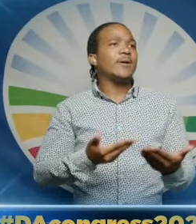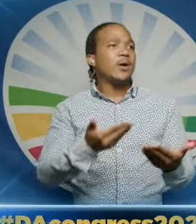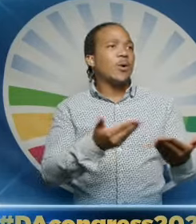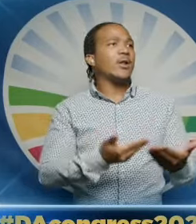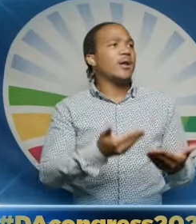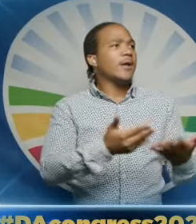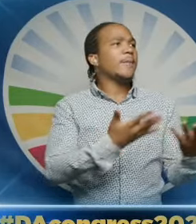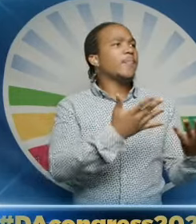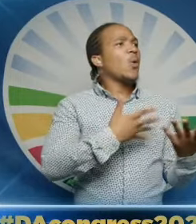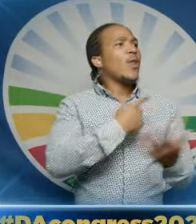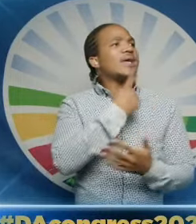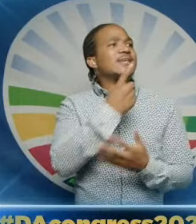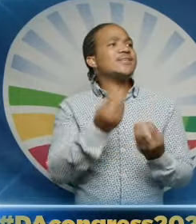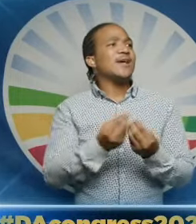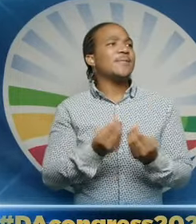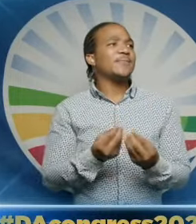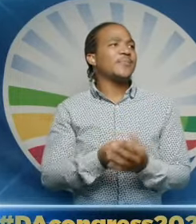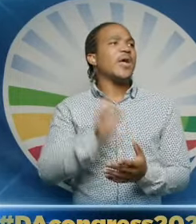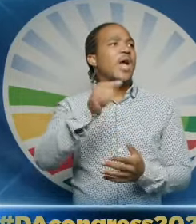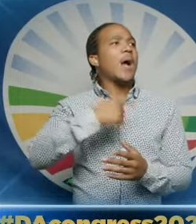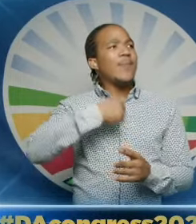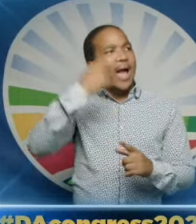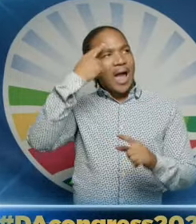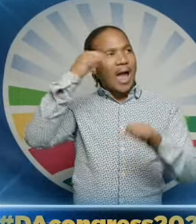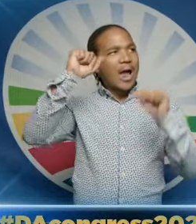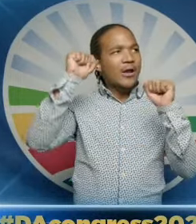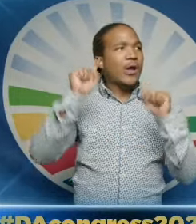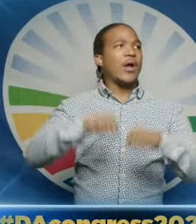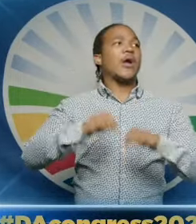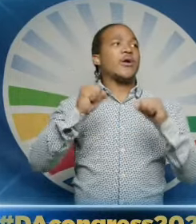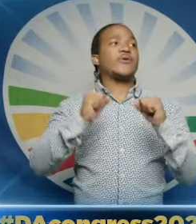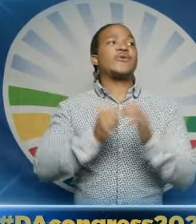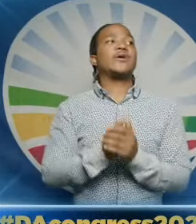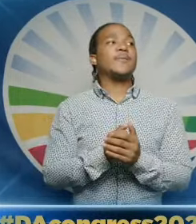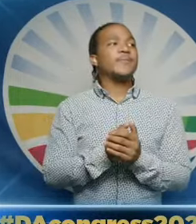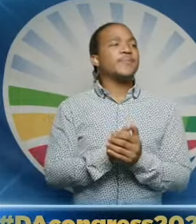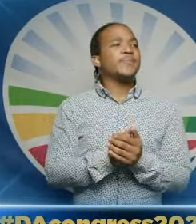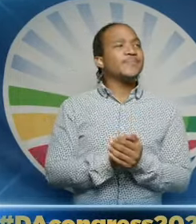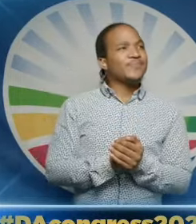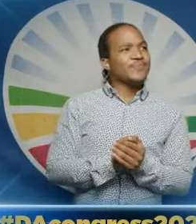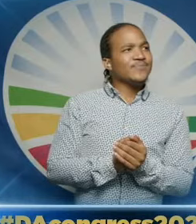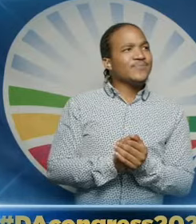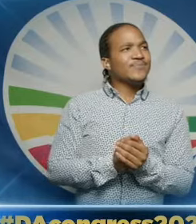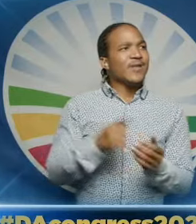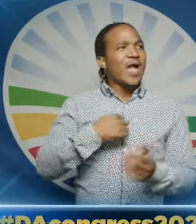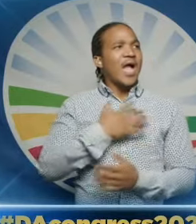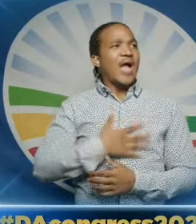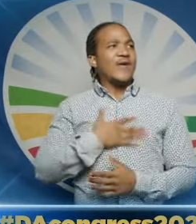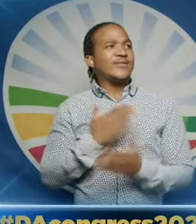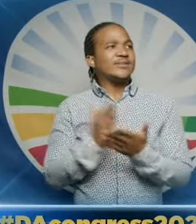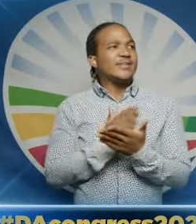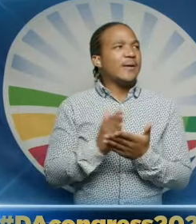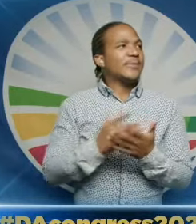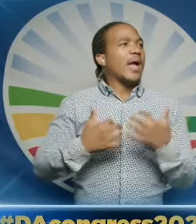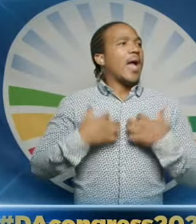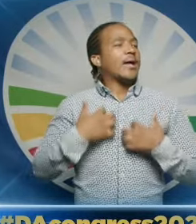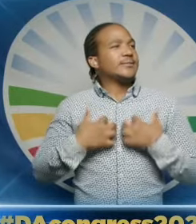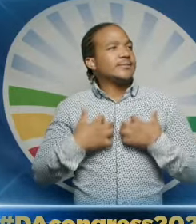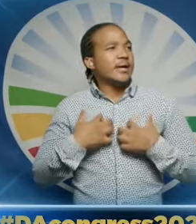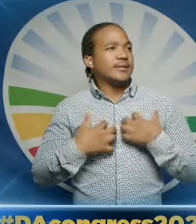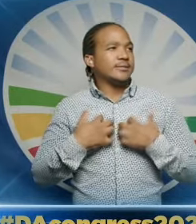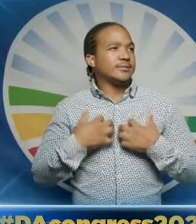what Nicholas is saying? Nazni, I agree wholeheartedly with what has been said by Nicholas. And I think something that really excites